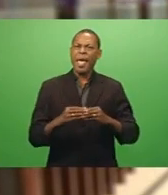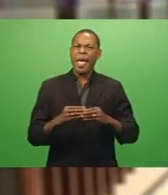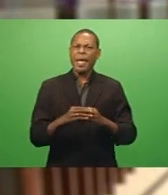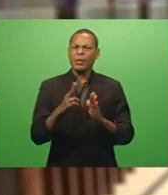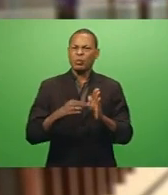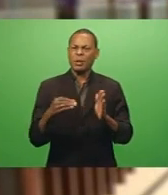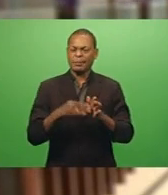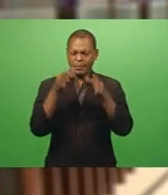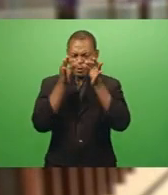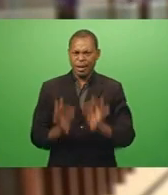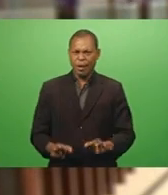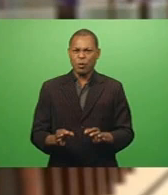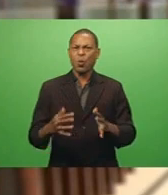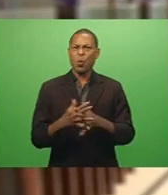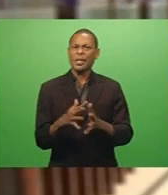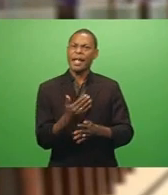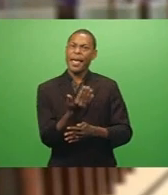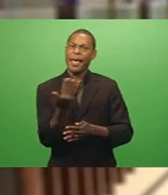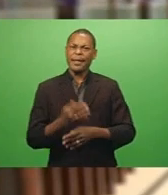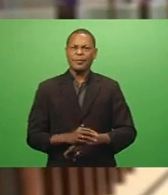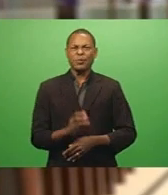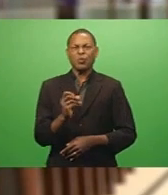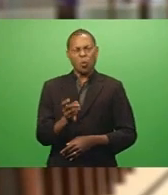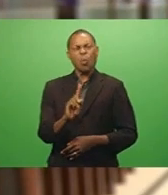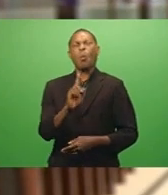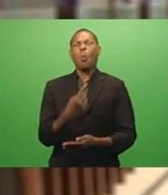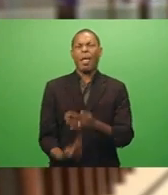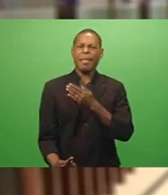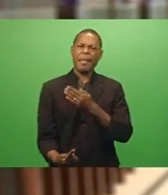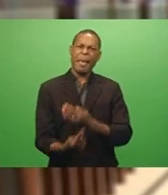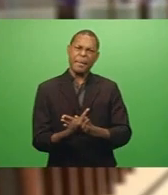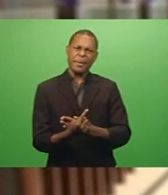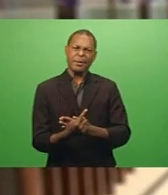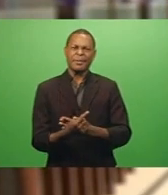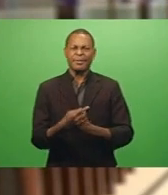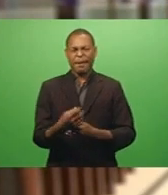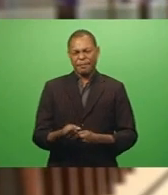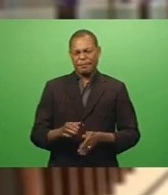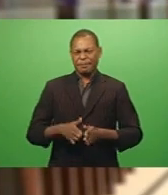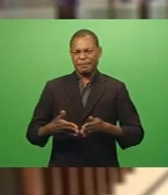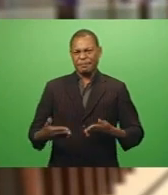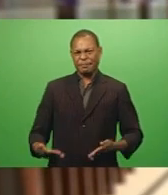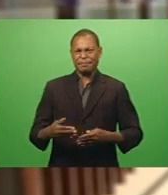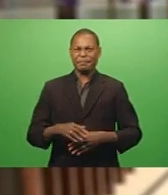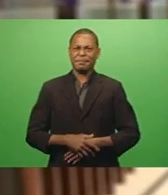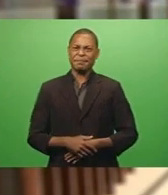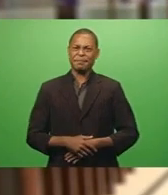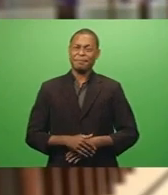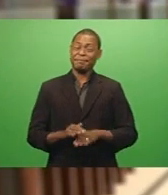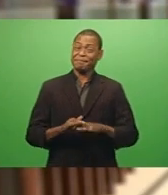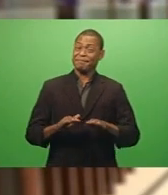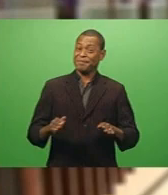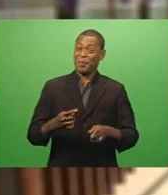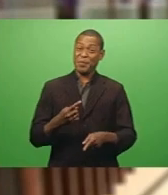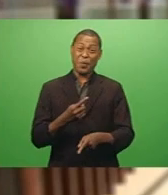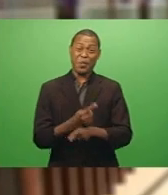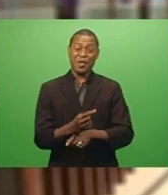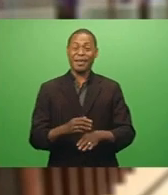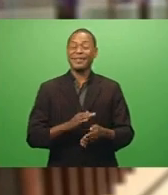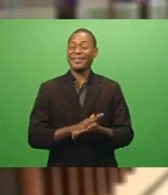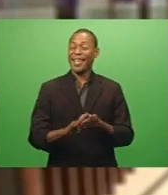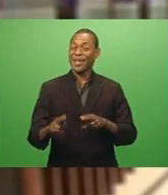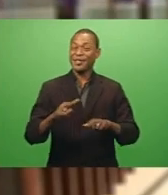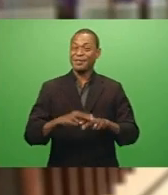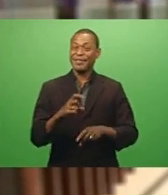decision on Wednesday. So let's see what impact that will have on our currency basket. That's a wrap for the week from your HFC Bank.